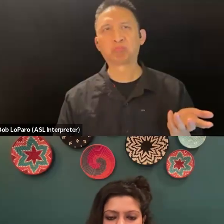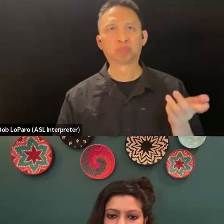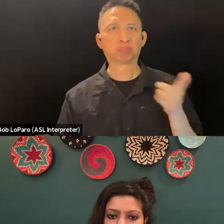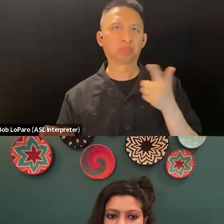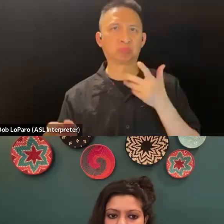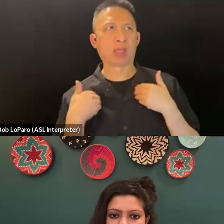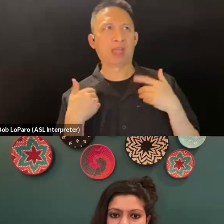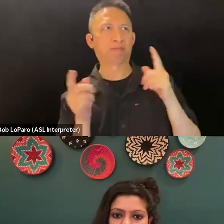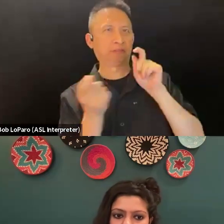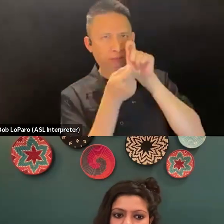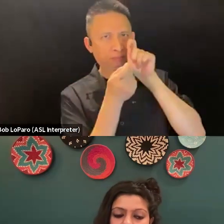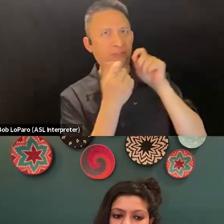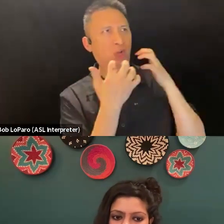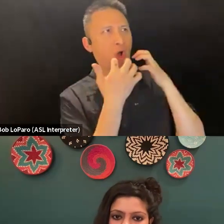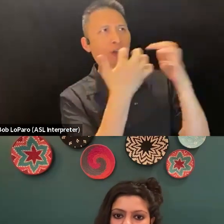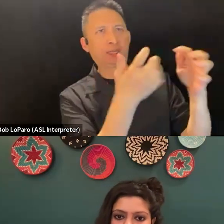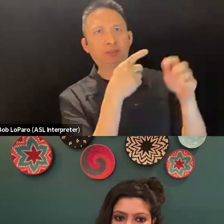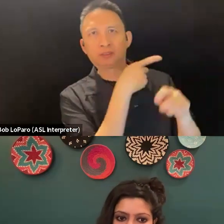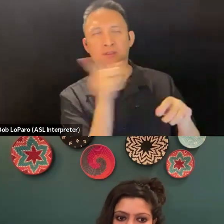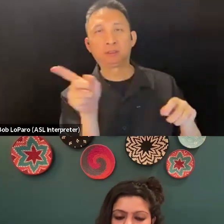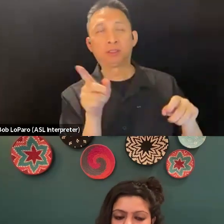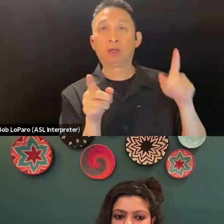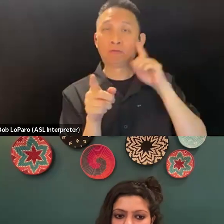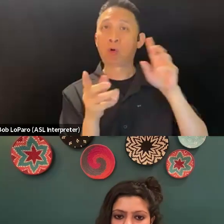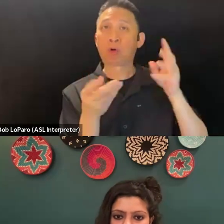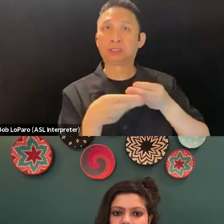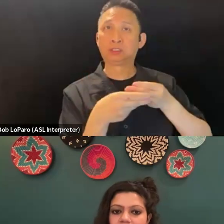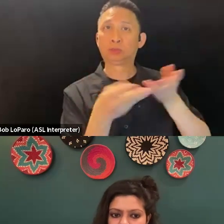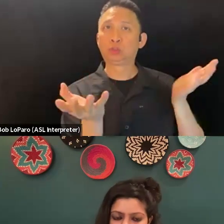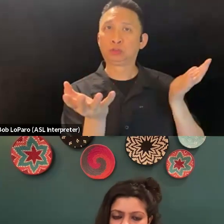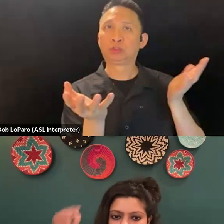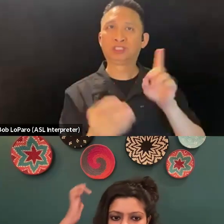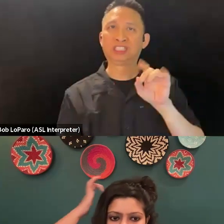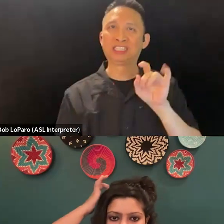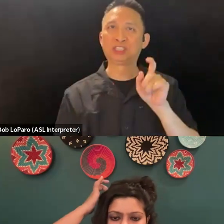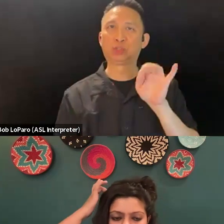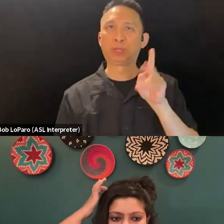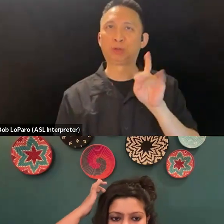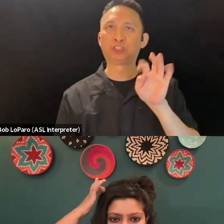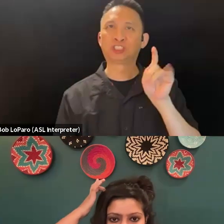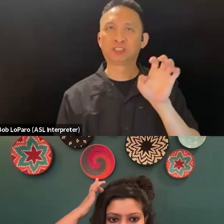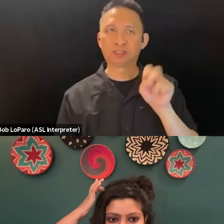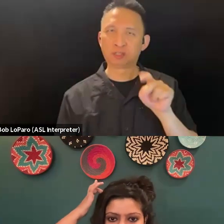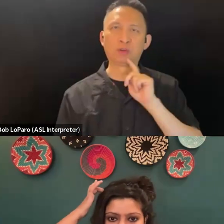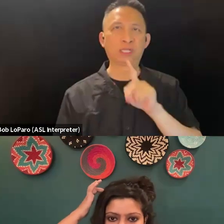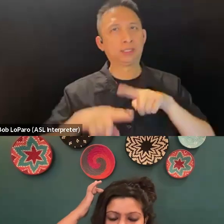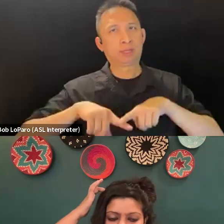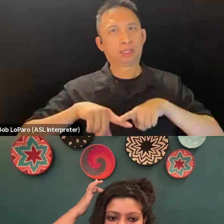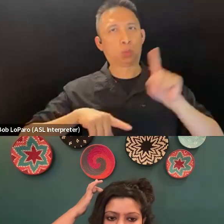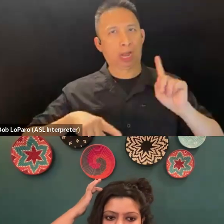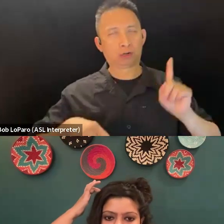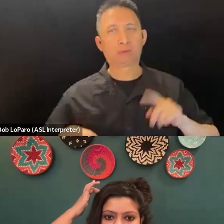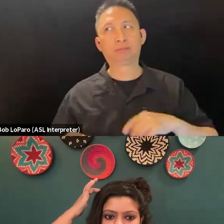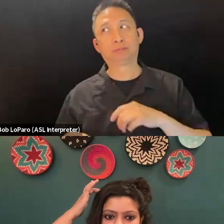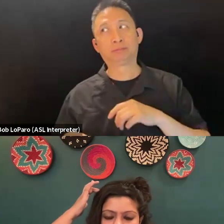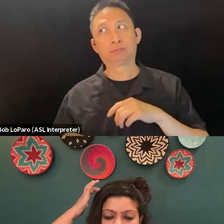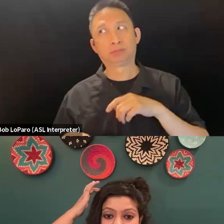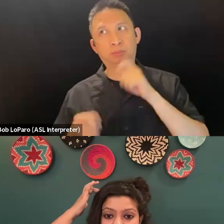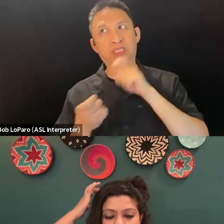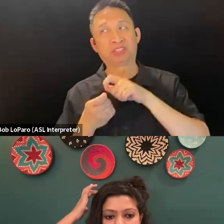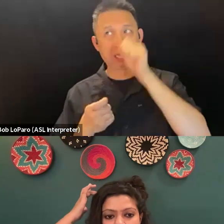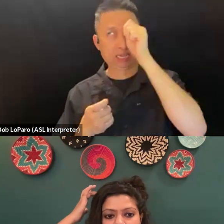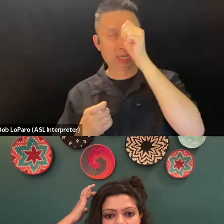that pathway at all, and I don't think anybody wants to talk to me about it, Yeah. ever. So Yeah. really, like